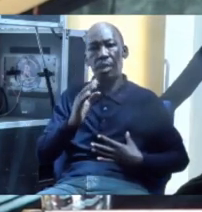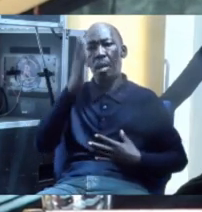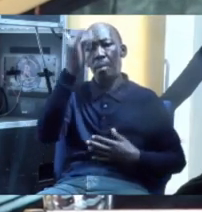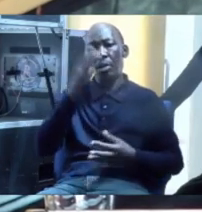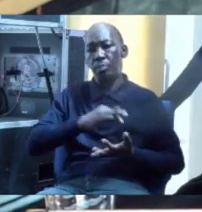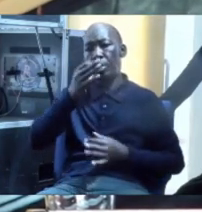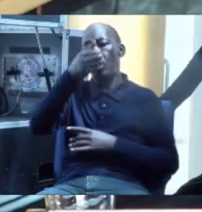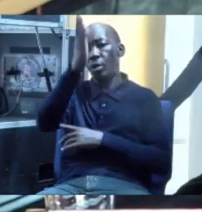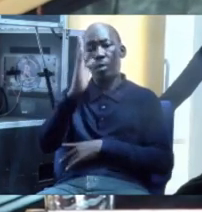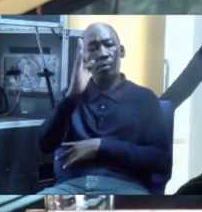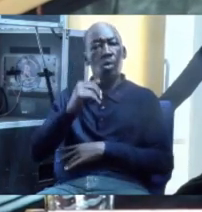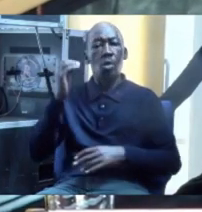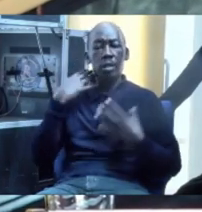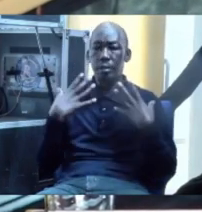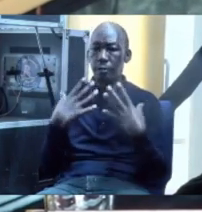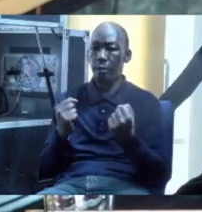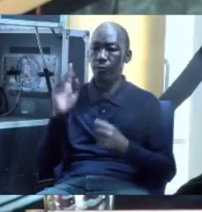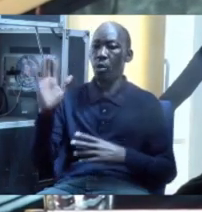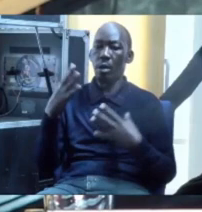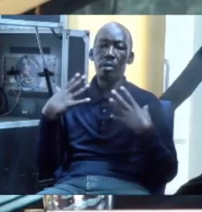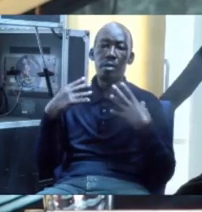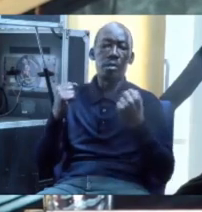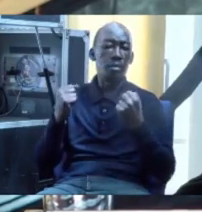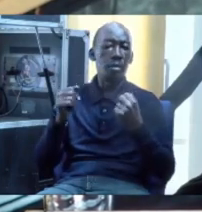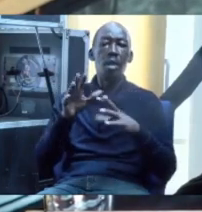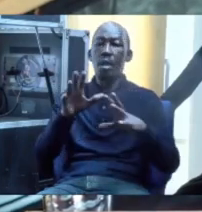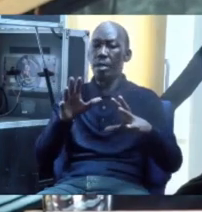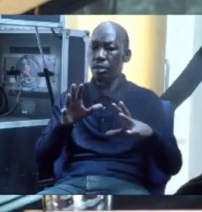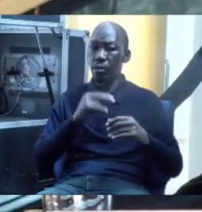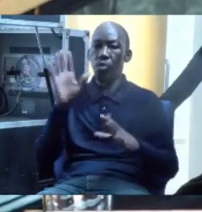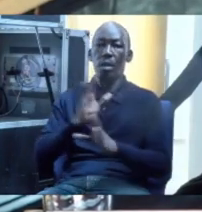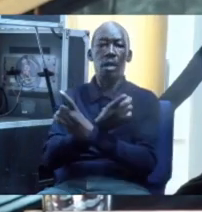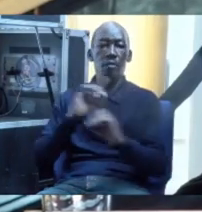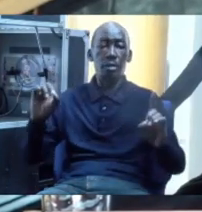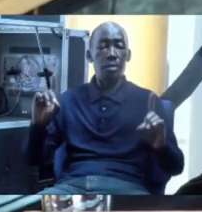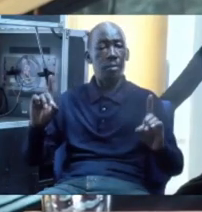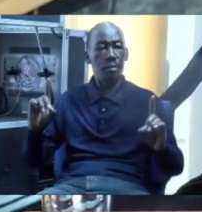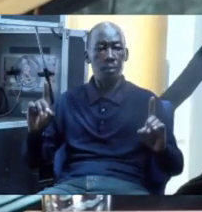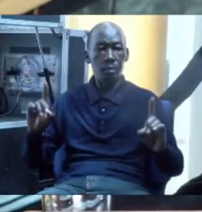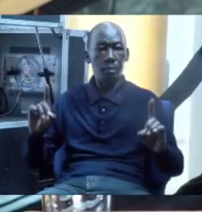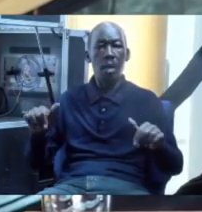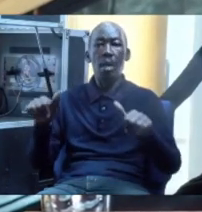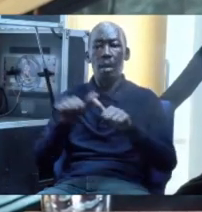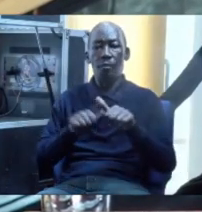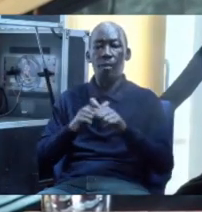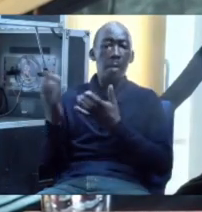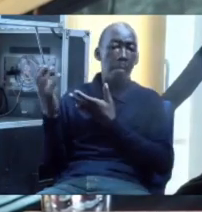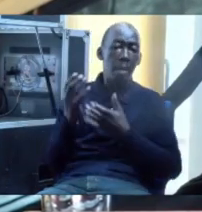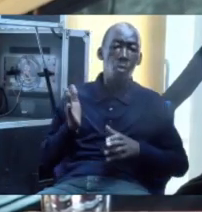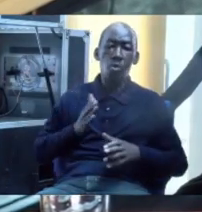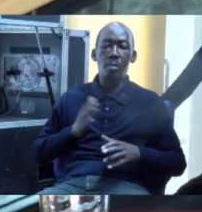Spirit of God, receive your healing, receive your deliverance. Every barren woman in this